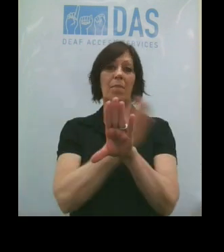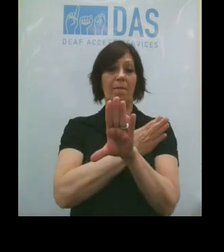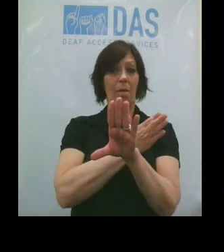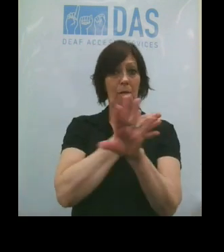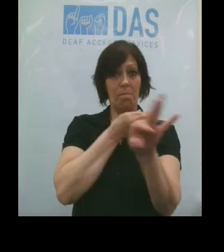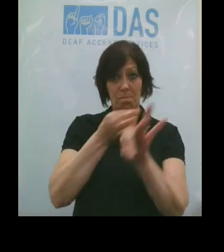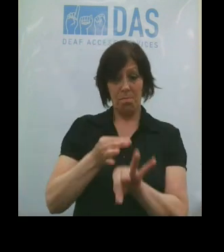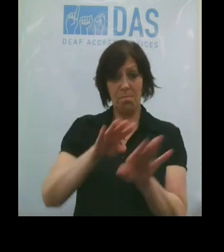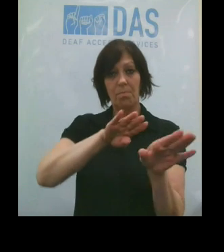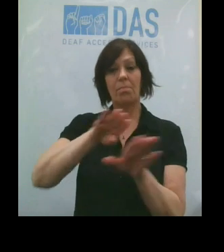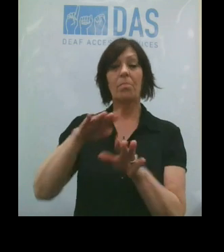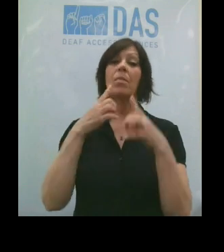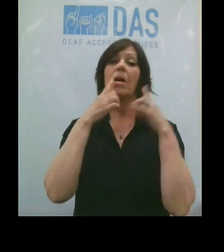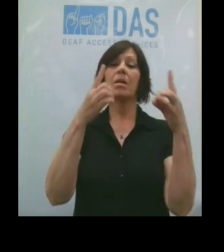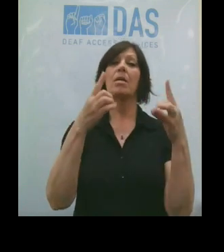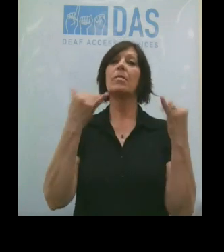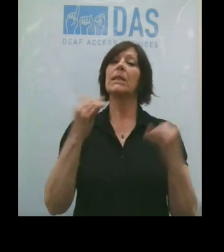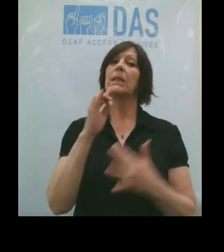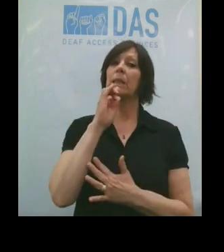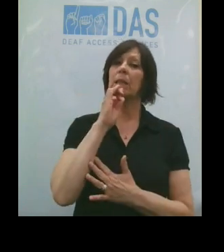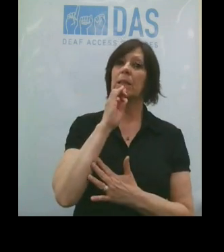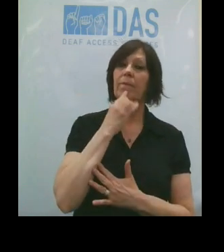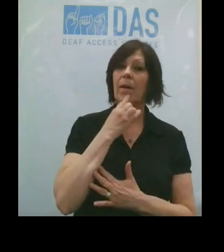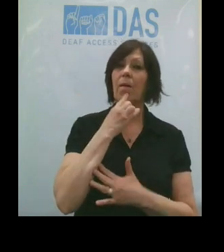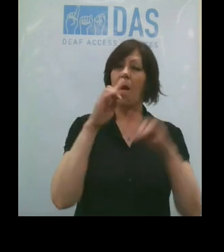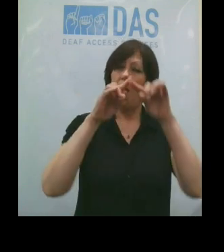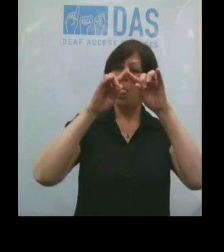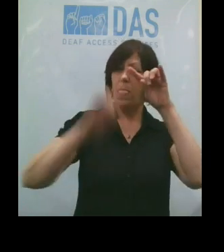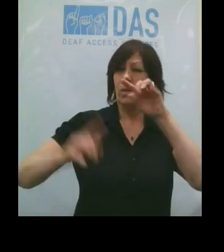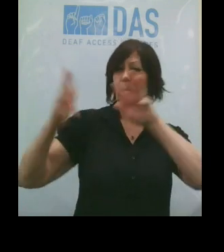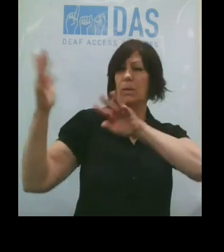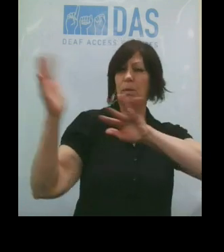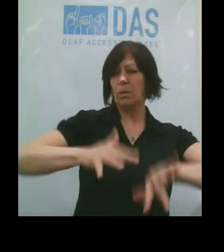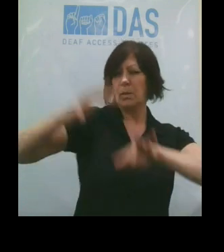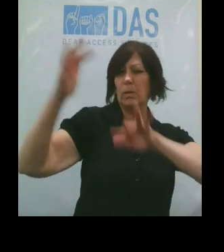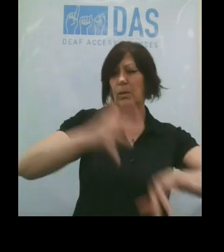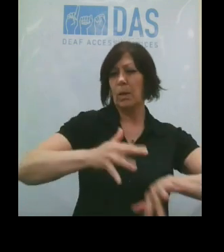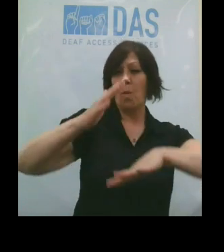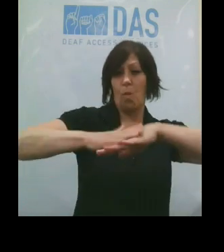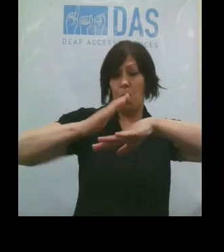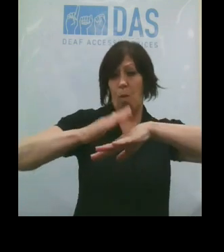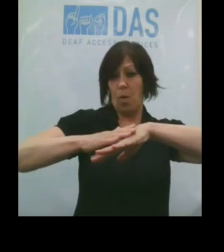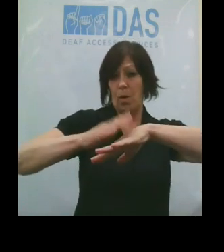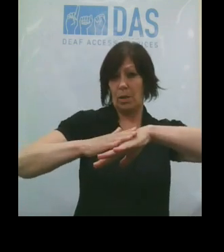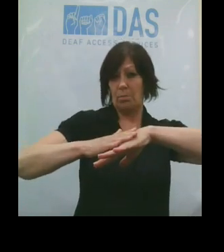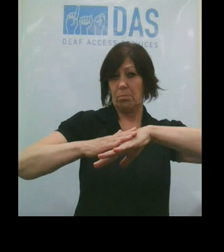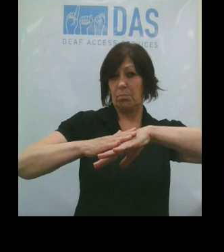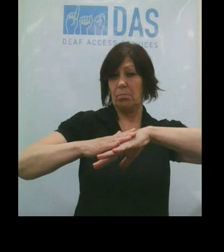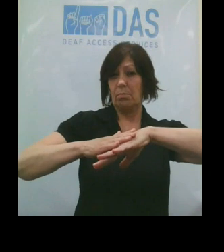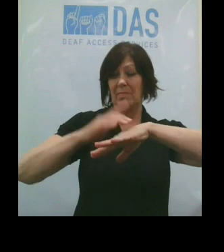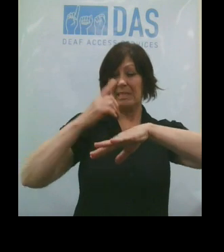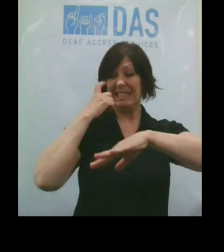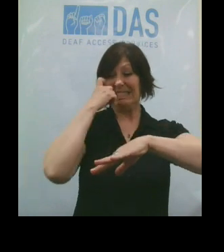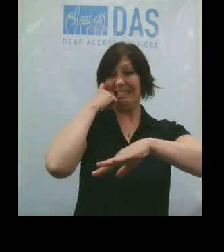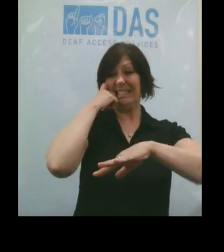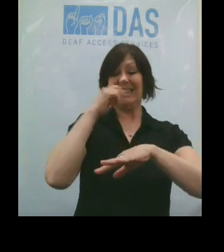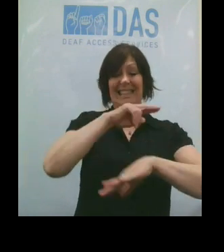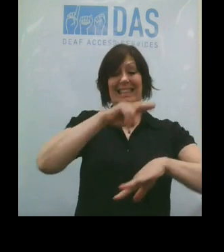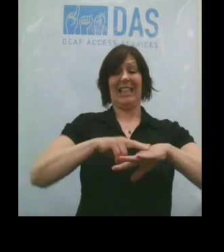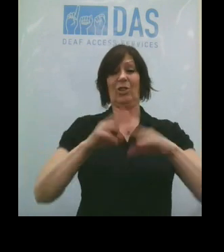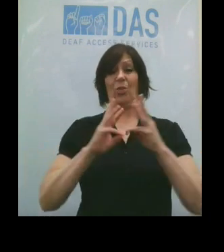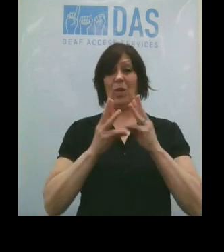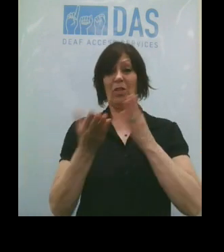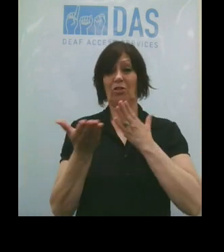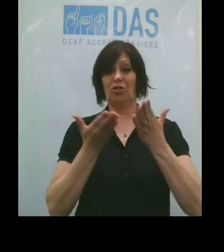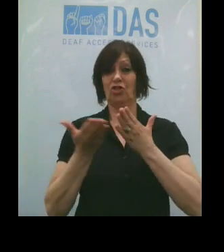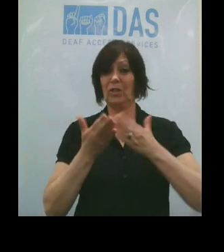that, I want to announce that there has been a severe thunderstorm warning that has been issued in the last couple minutes from the National Weather